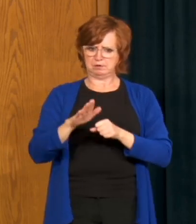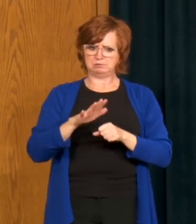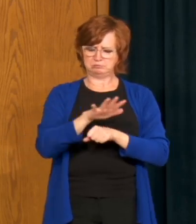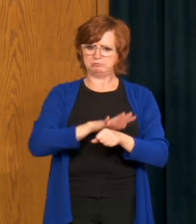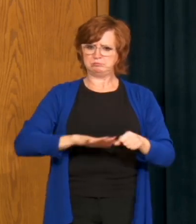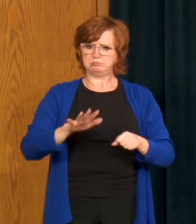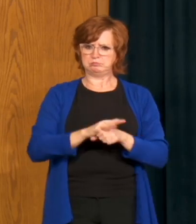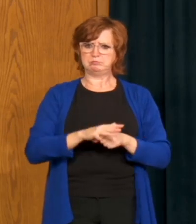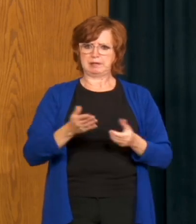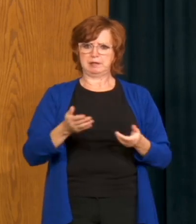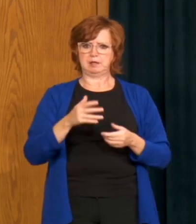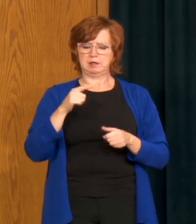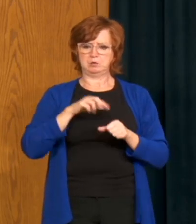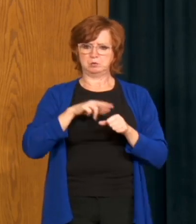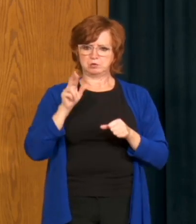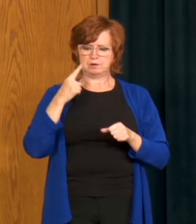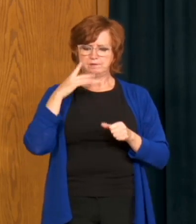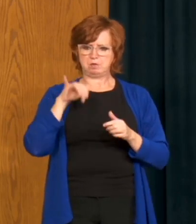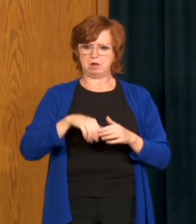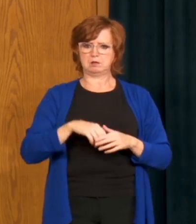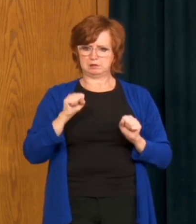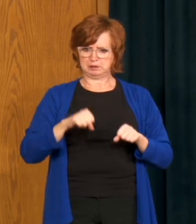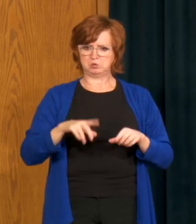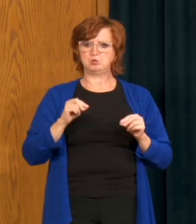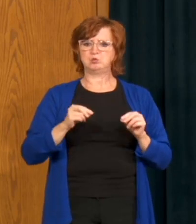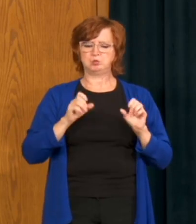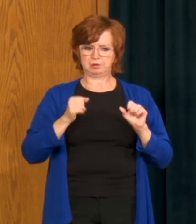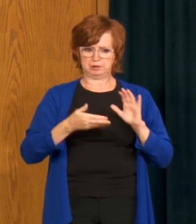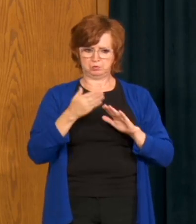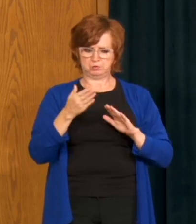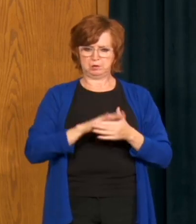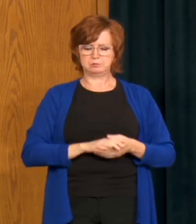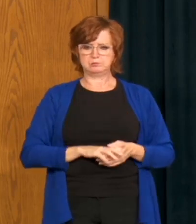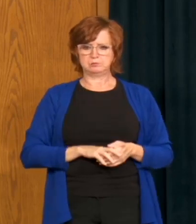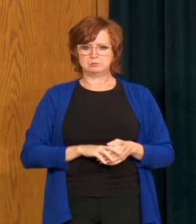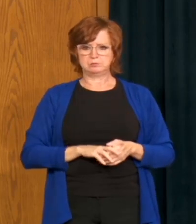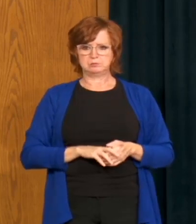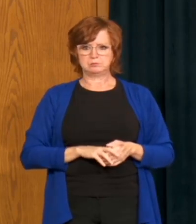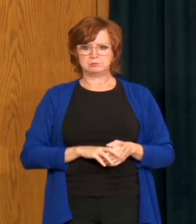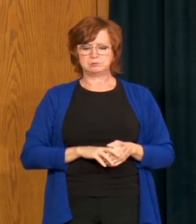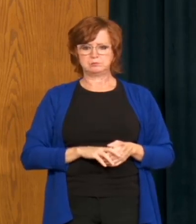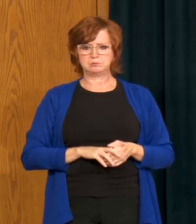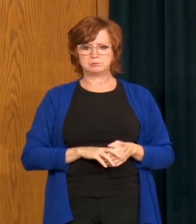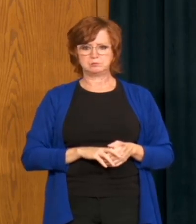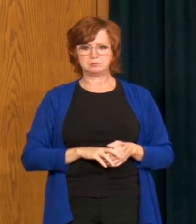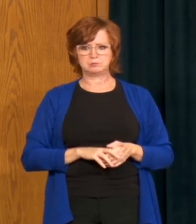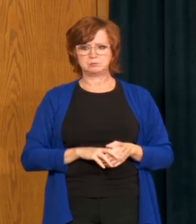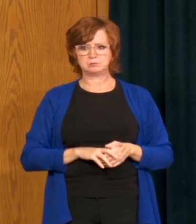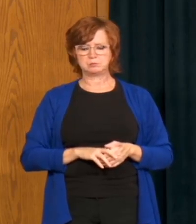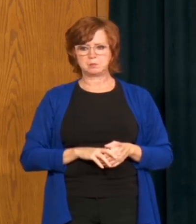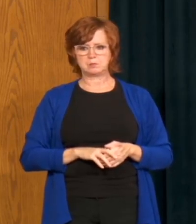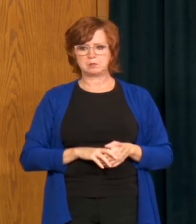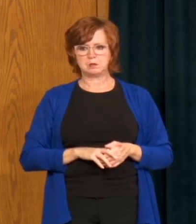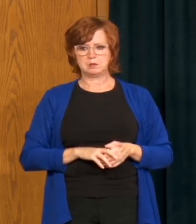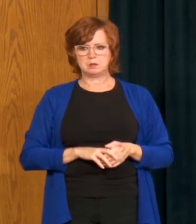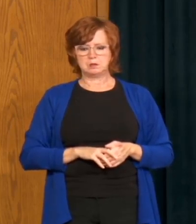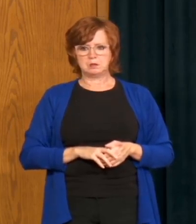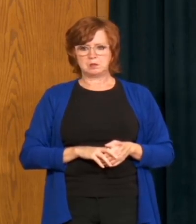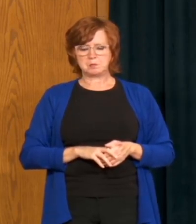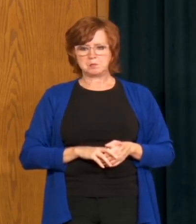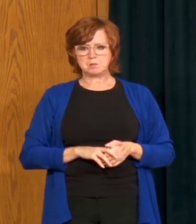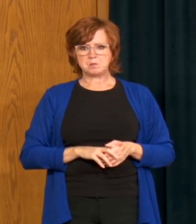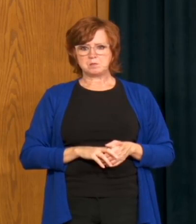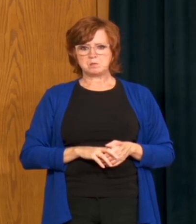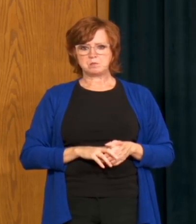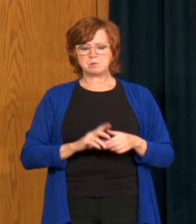bid. But then, they'll have to be managed, obviously, in a way that, and obviously, the players and the teams would be very